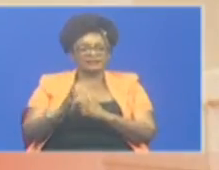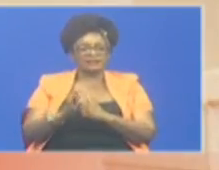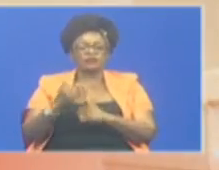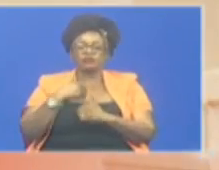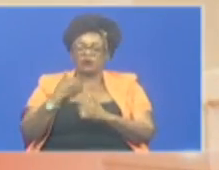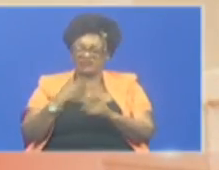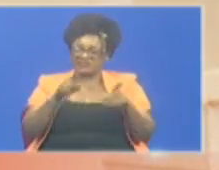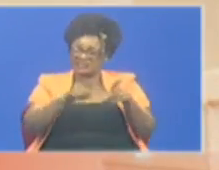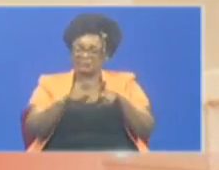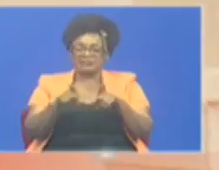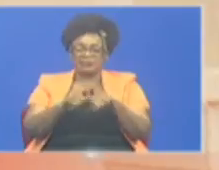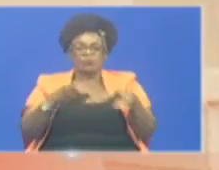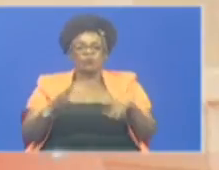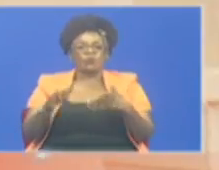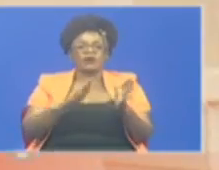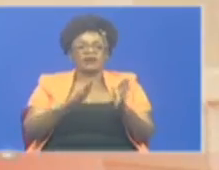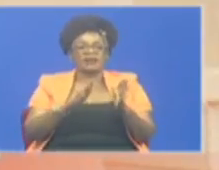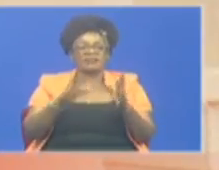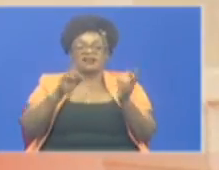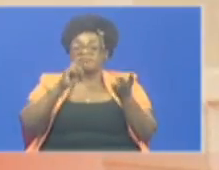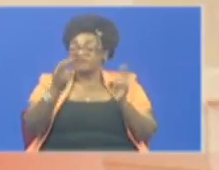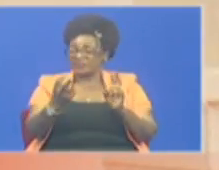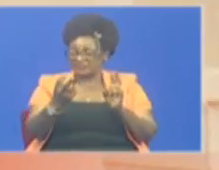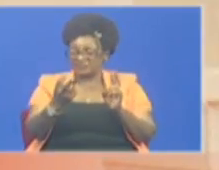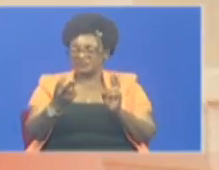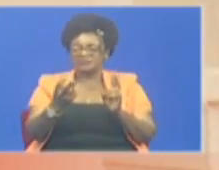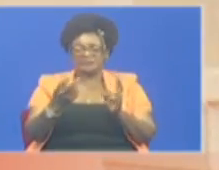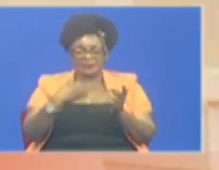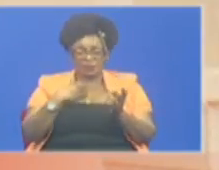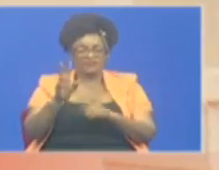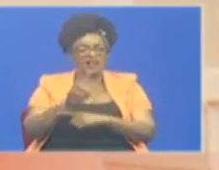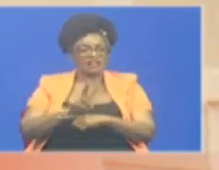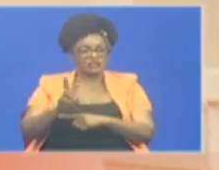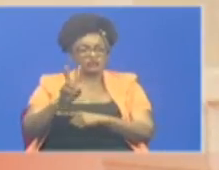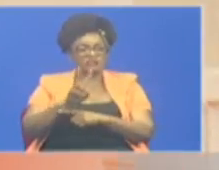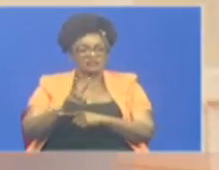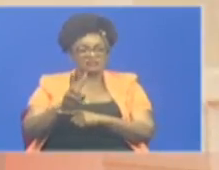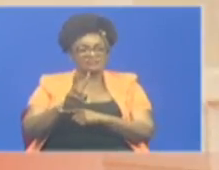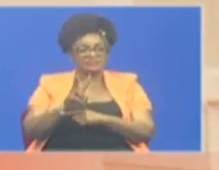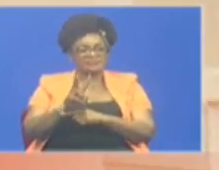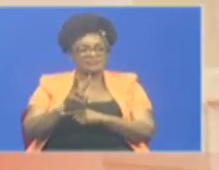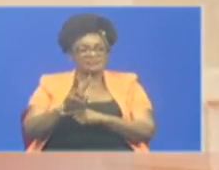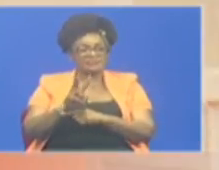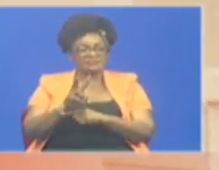steps that reflect our most deeply held values.